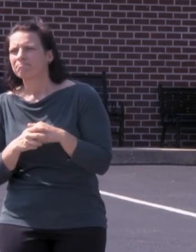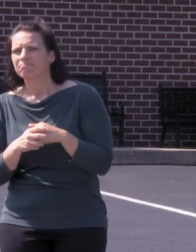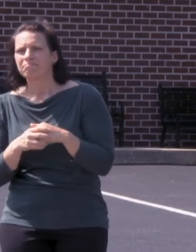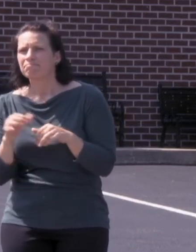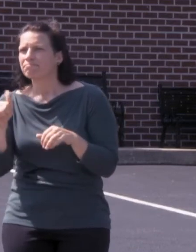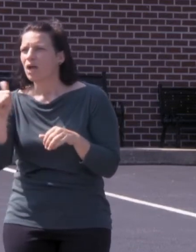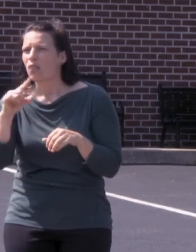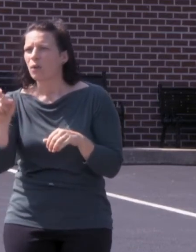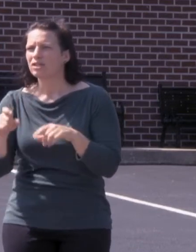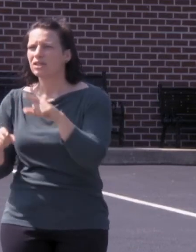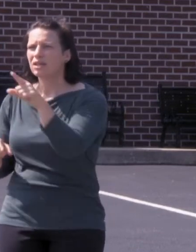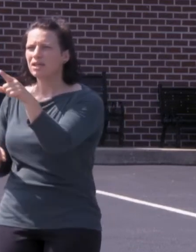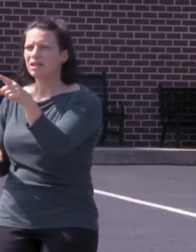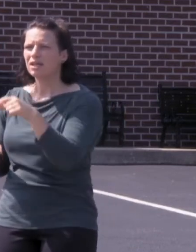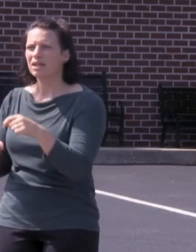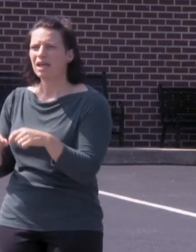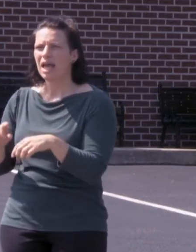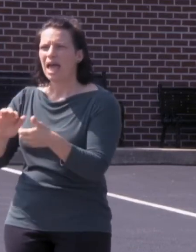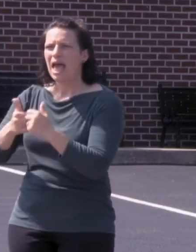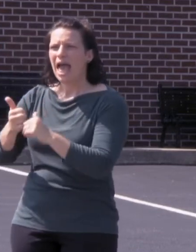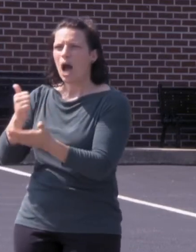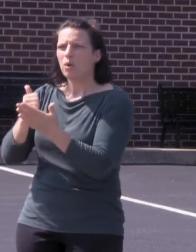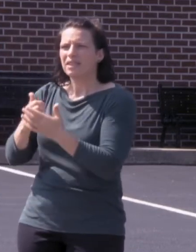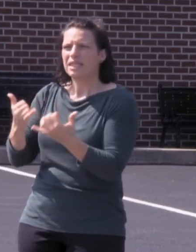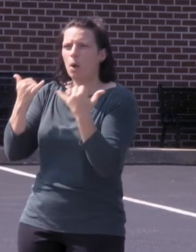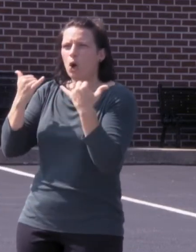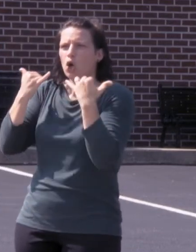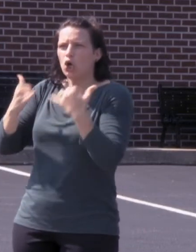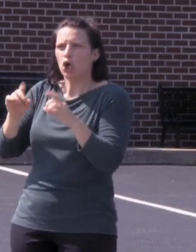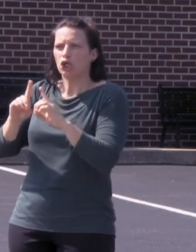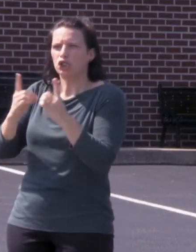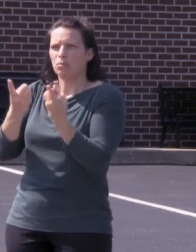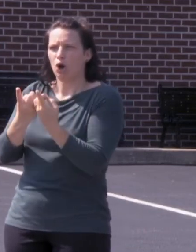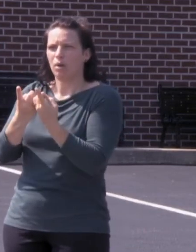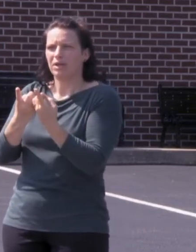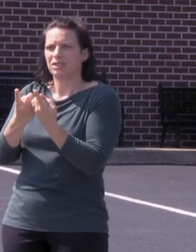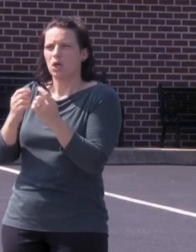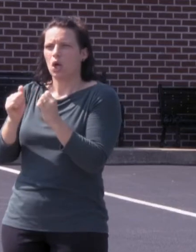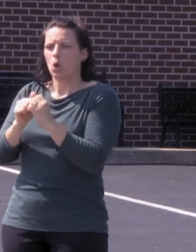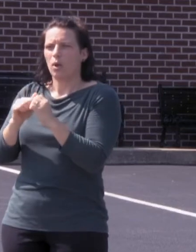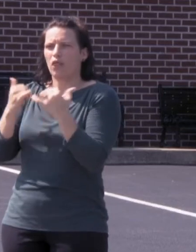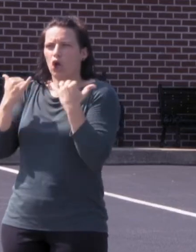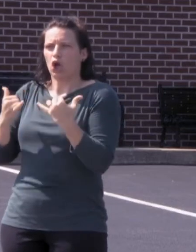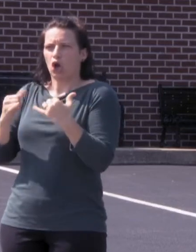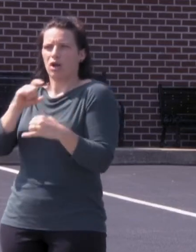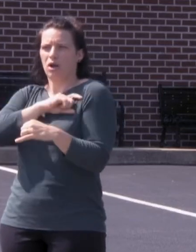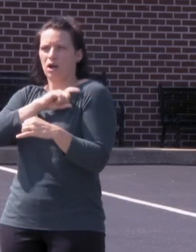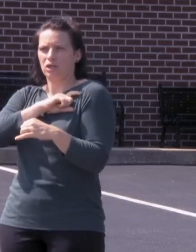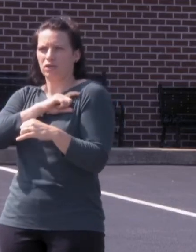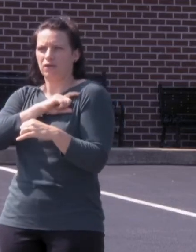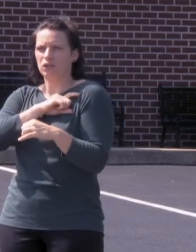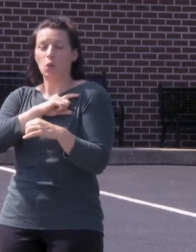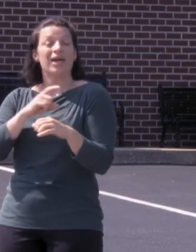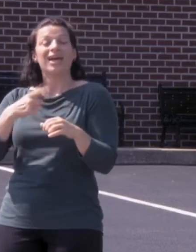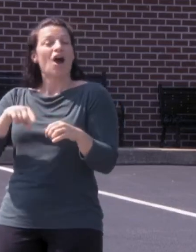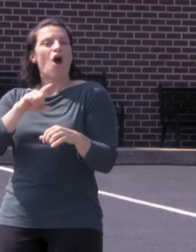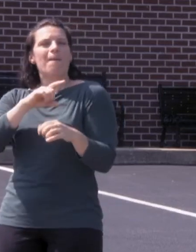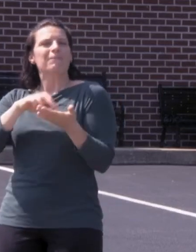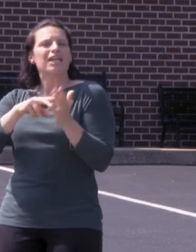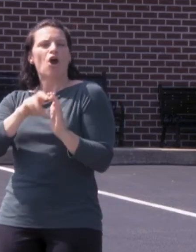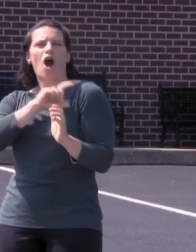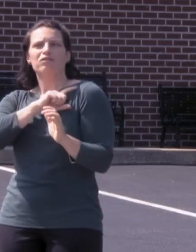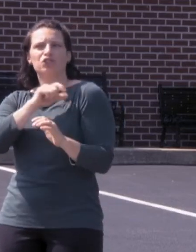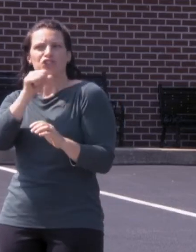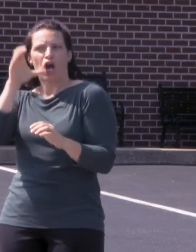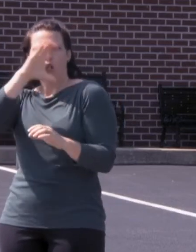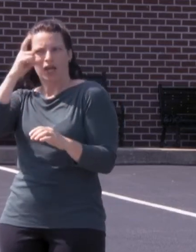Anything else? Yes. How will this help current department heads with their current officers? So these are not officers who are seeking new employment but are